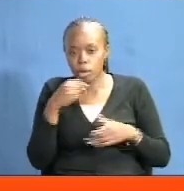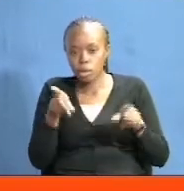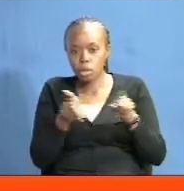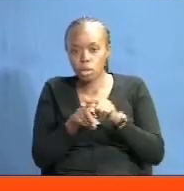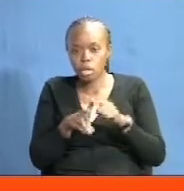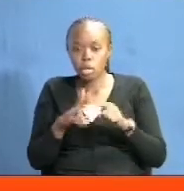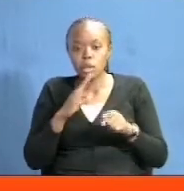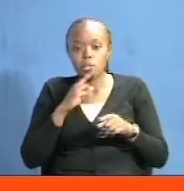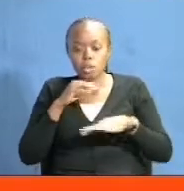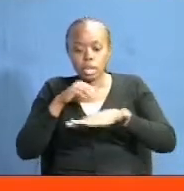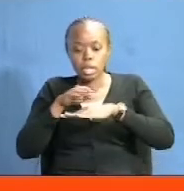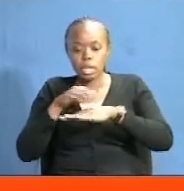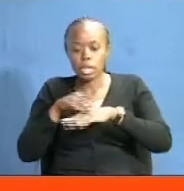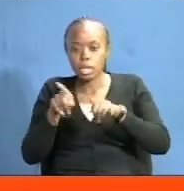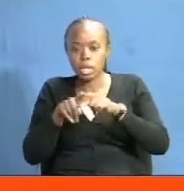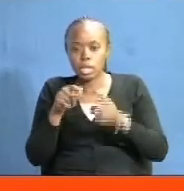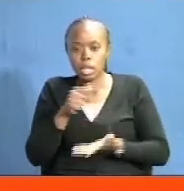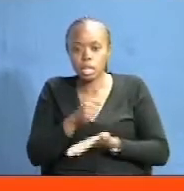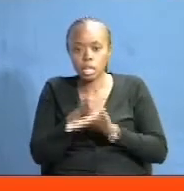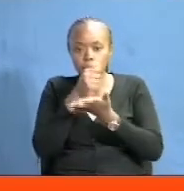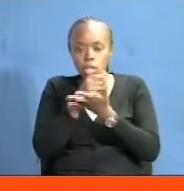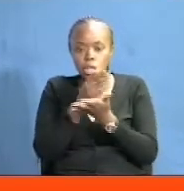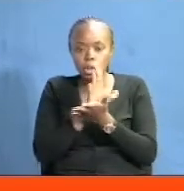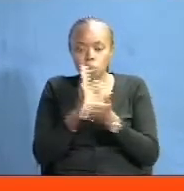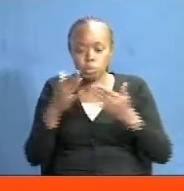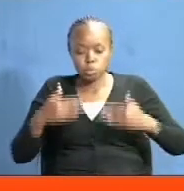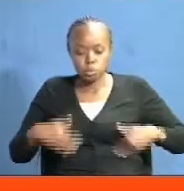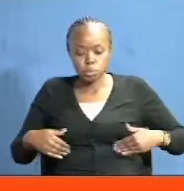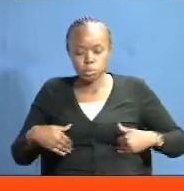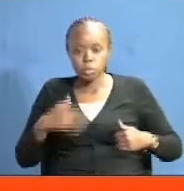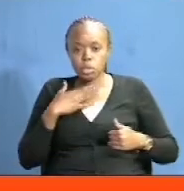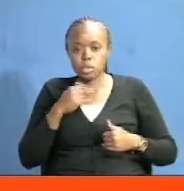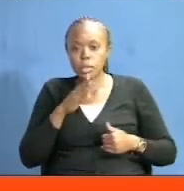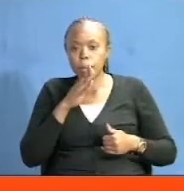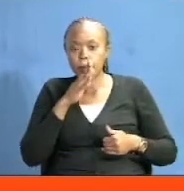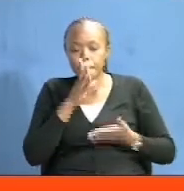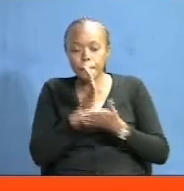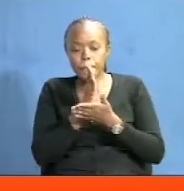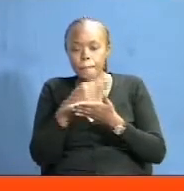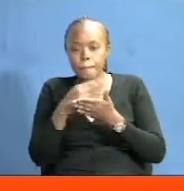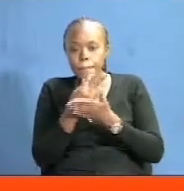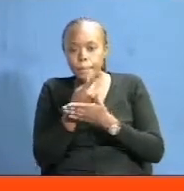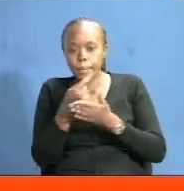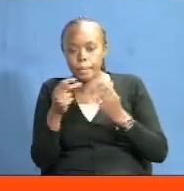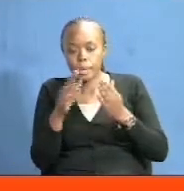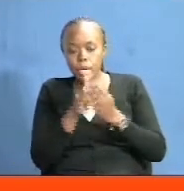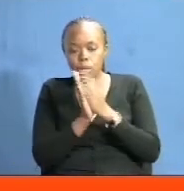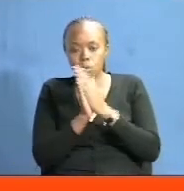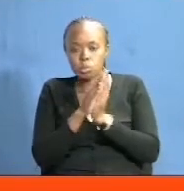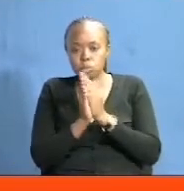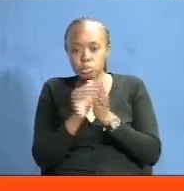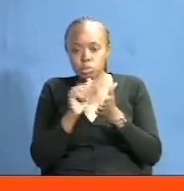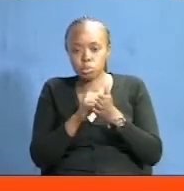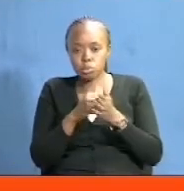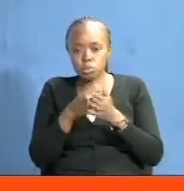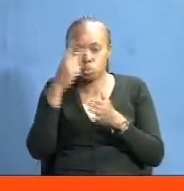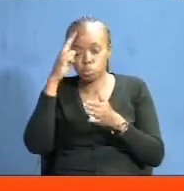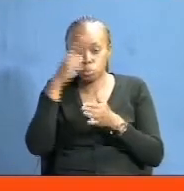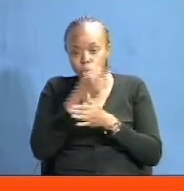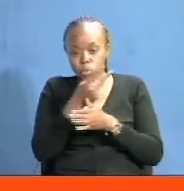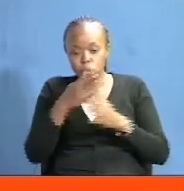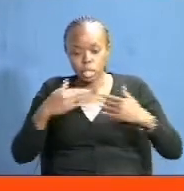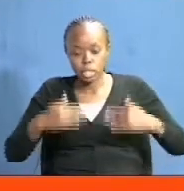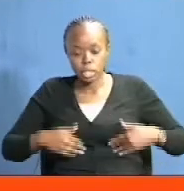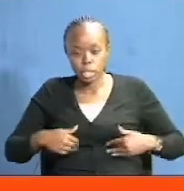are centered in helping the youth. I want to be a part of a story that concentrates on the youth. Right. Because I'll